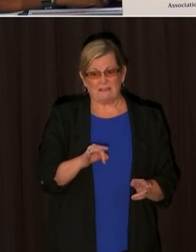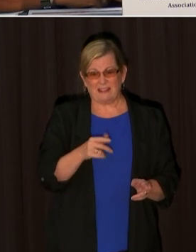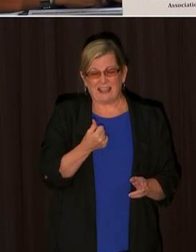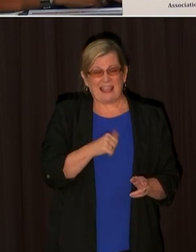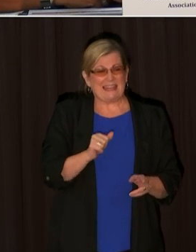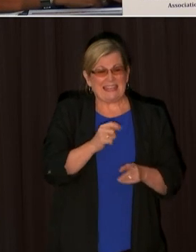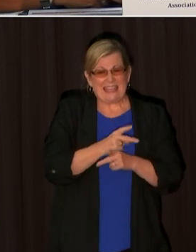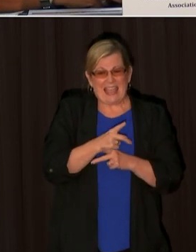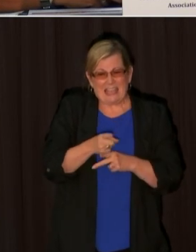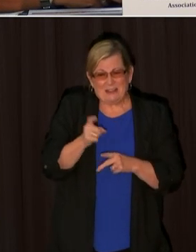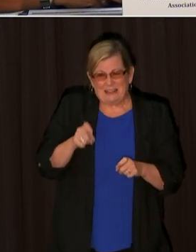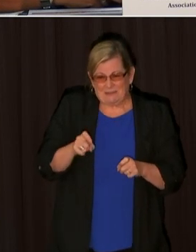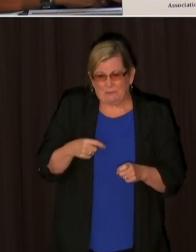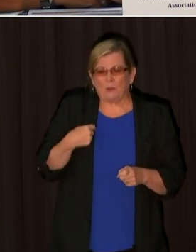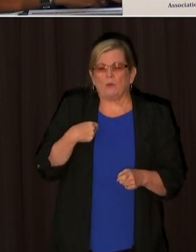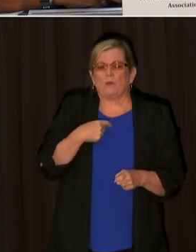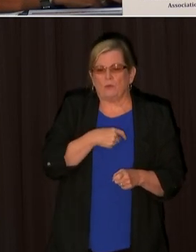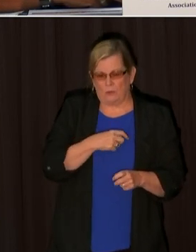are ready.